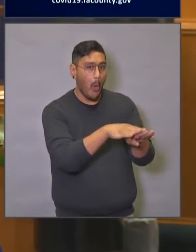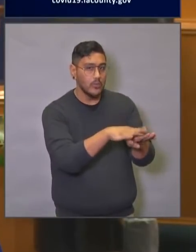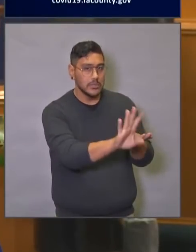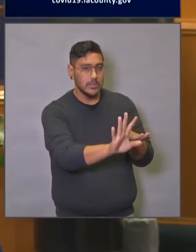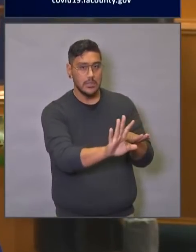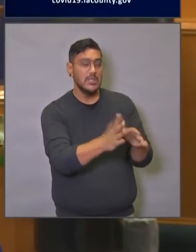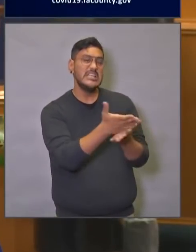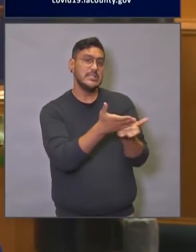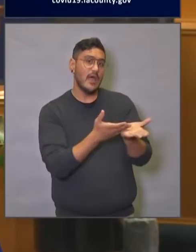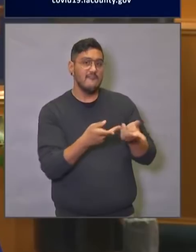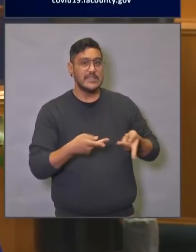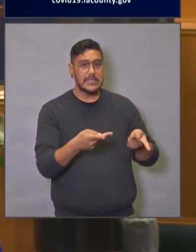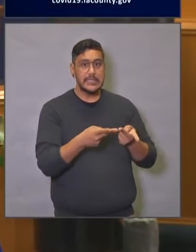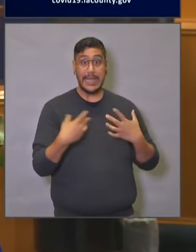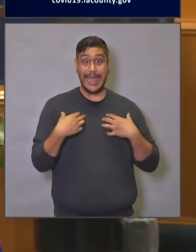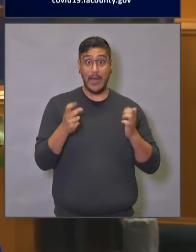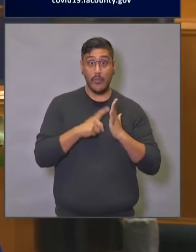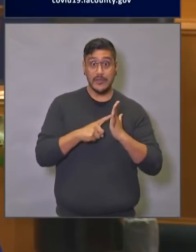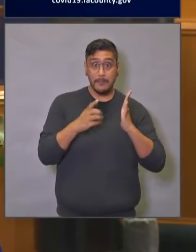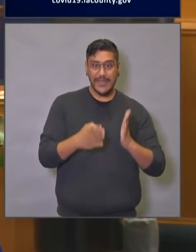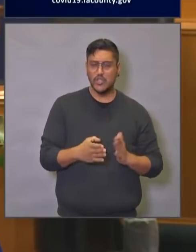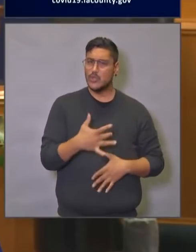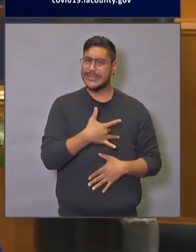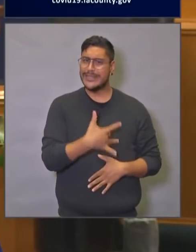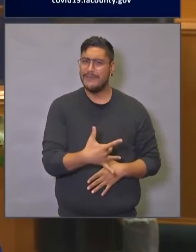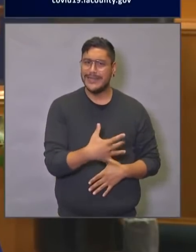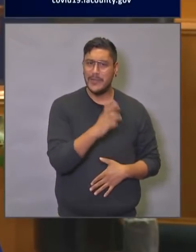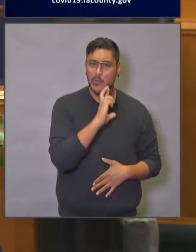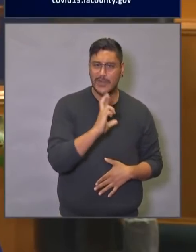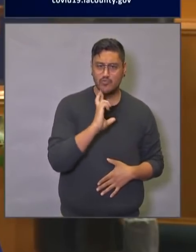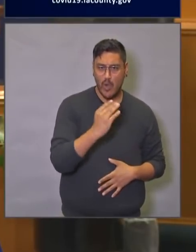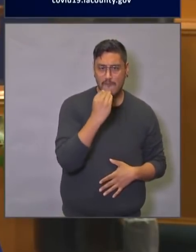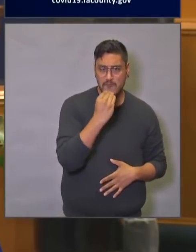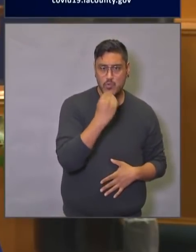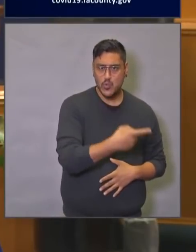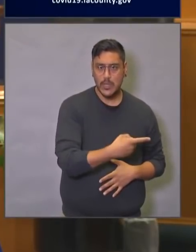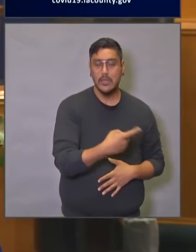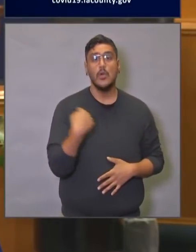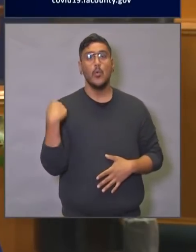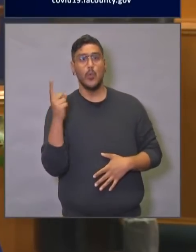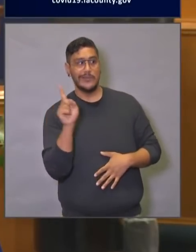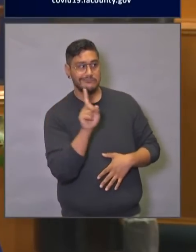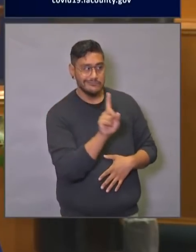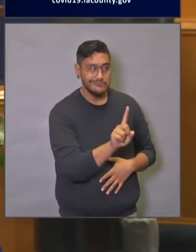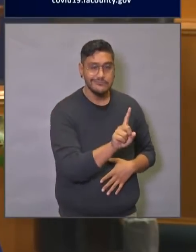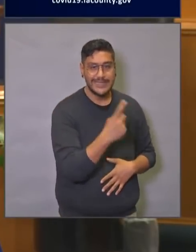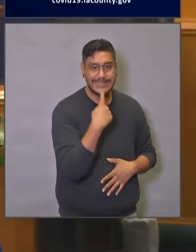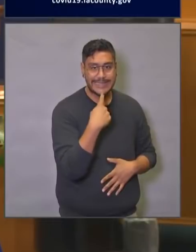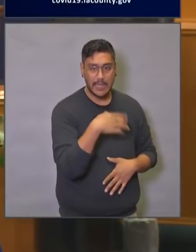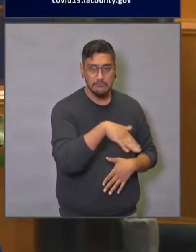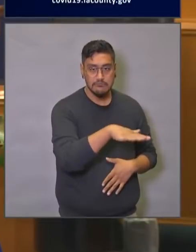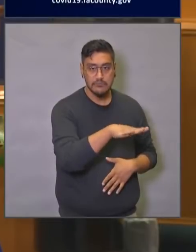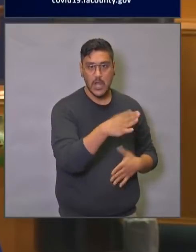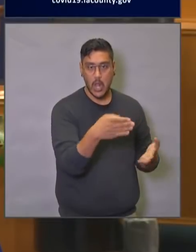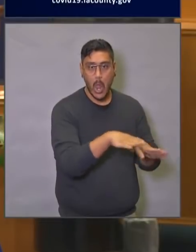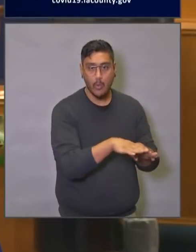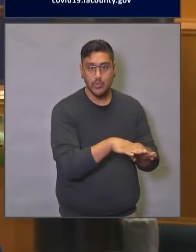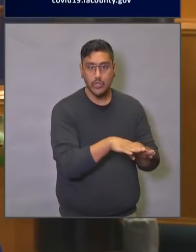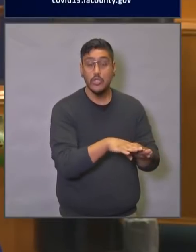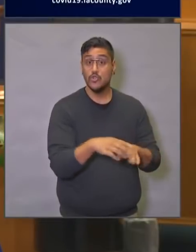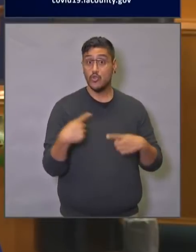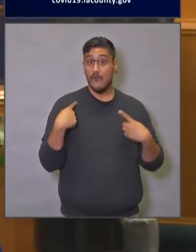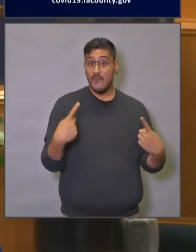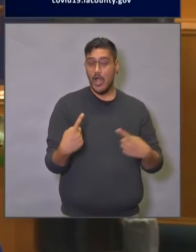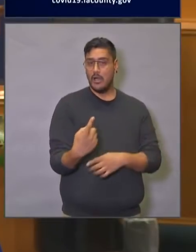Those are mostly places that are serving food. And as you've noted, we've now issued 4 health officers orders to